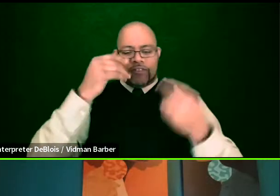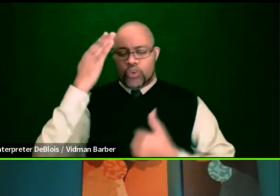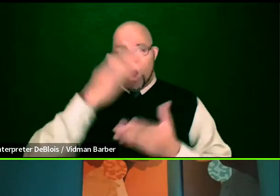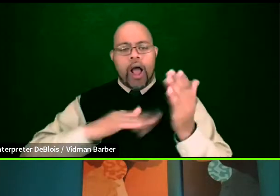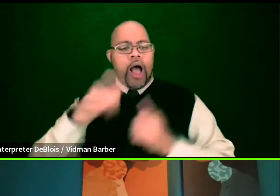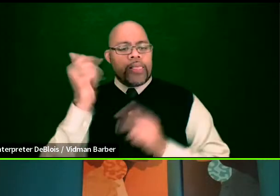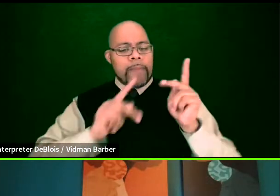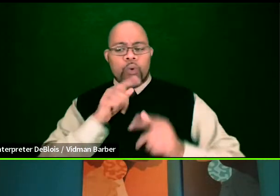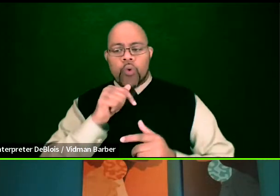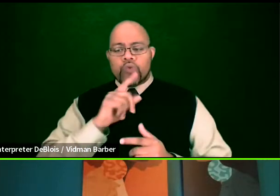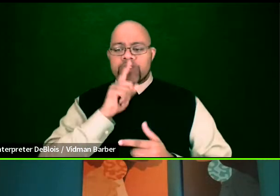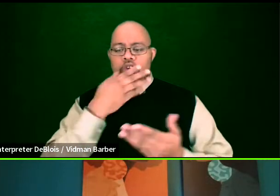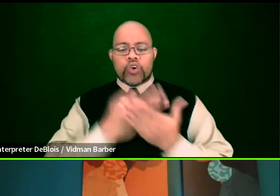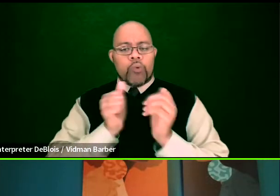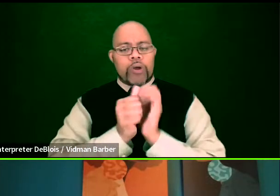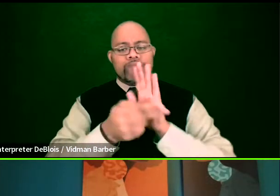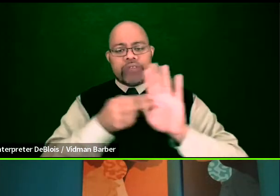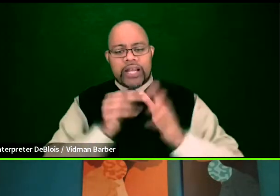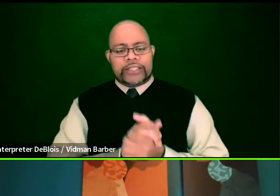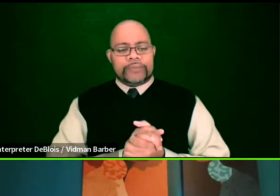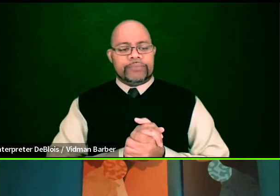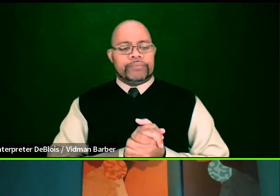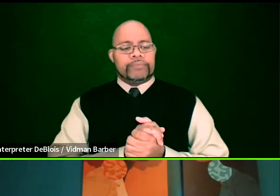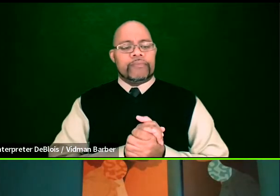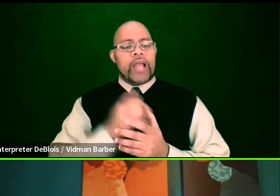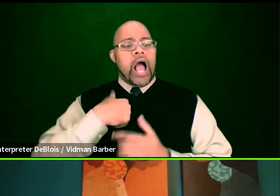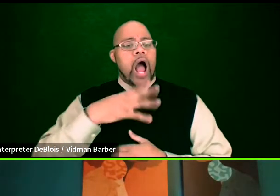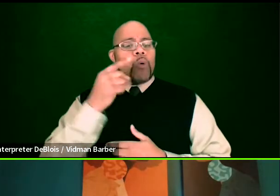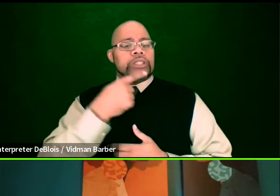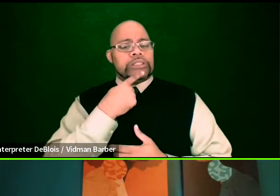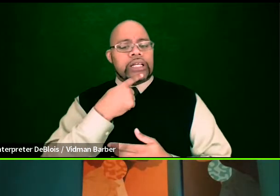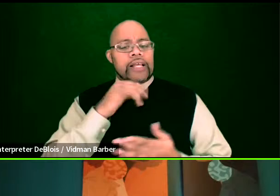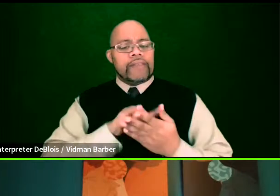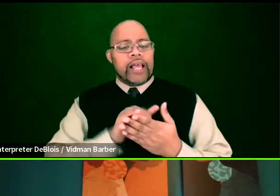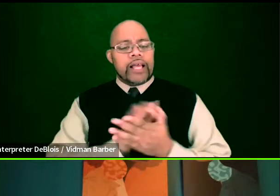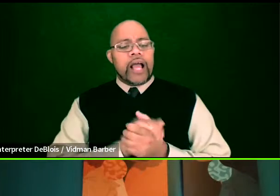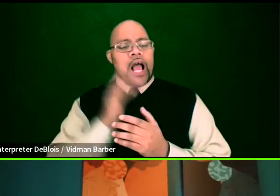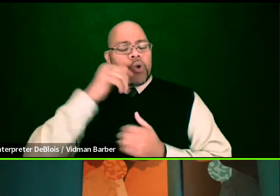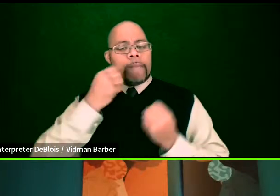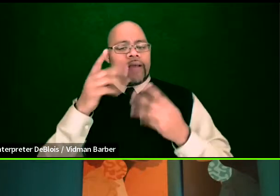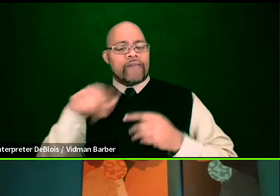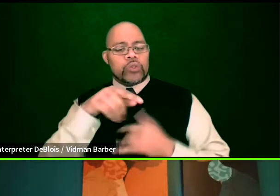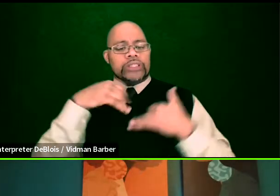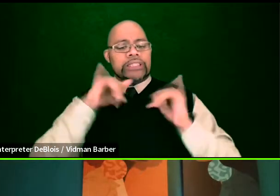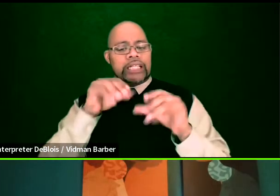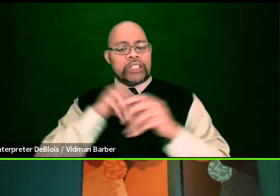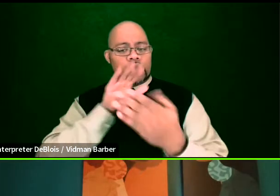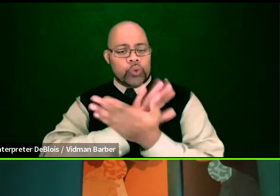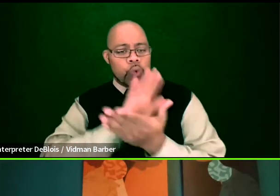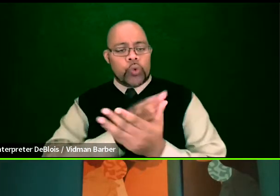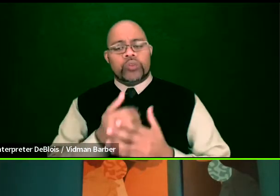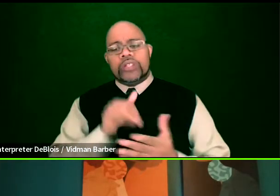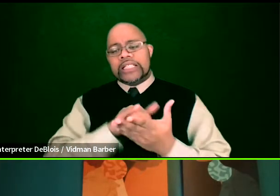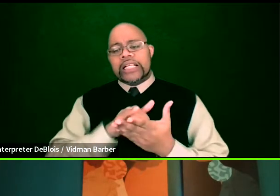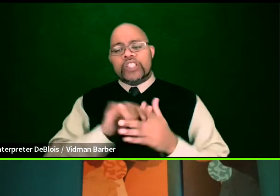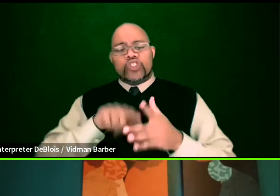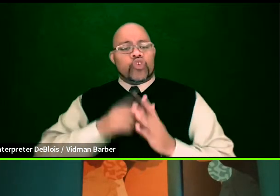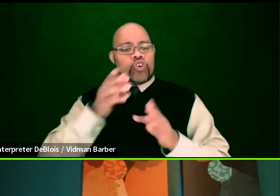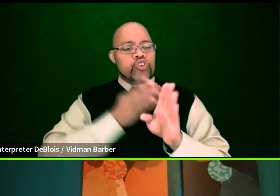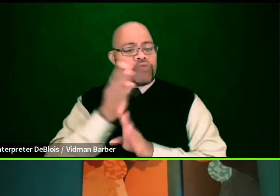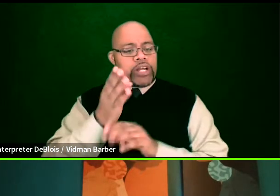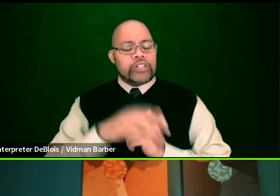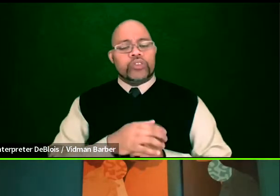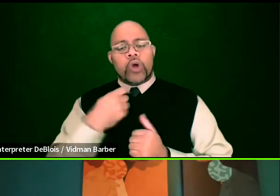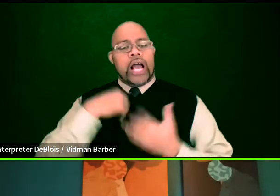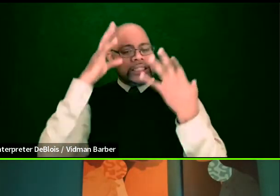folks who are really good with branding. You know, I would just say that, you know, I know a lot of you all are still in school and kind of just starting your careers. And so